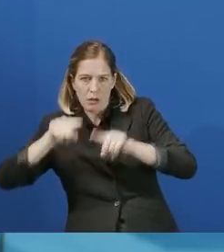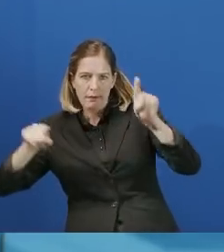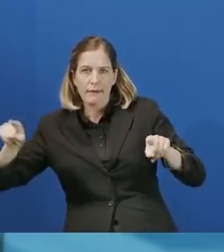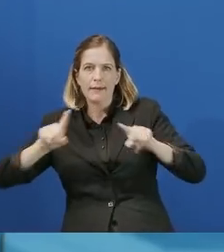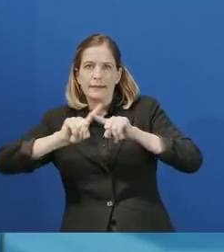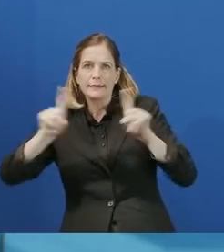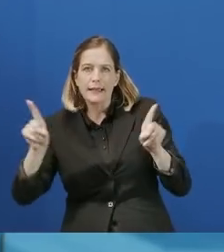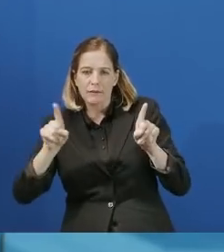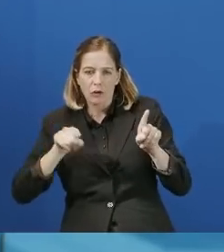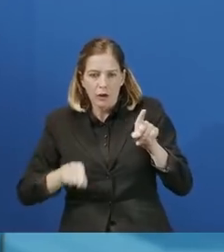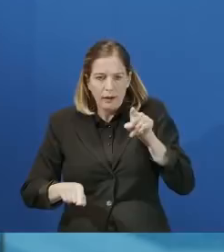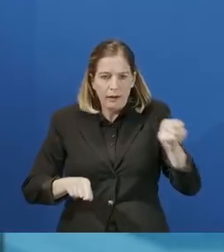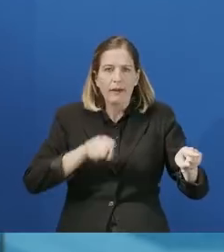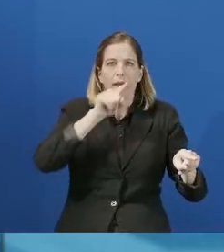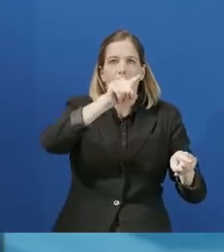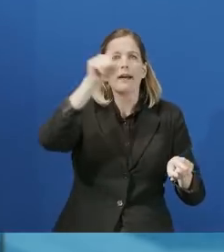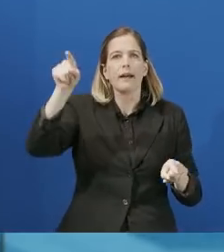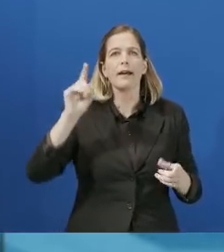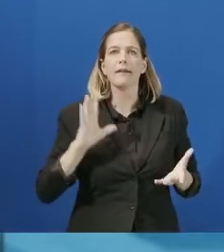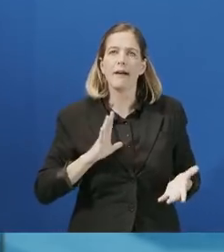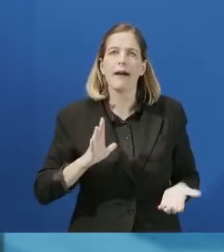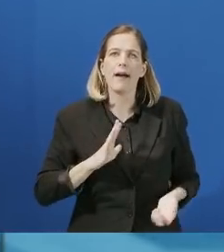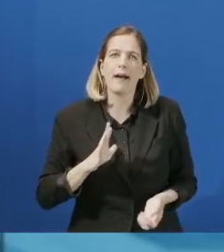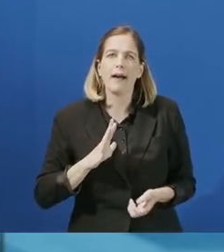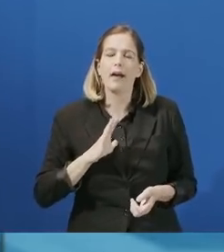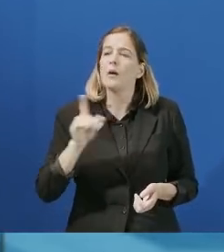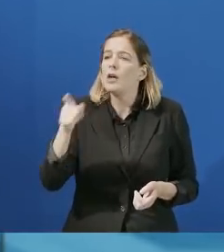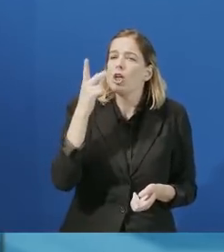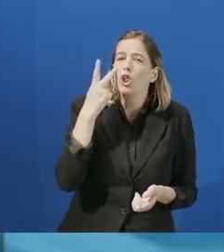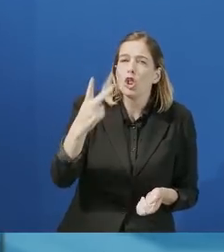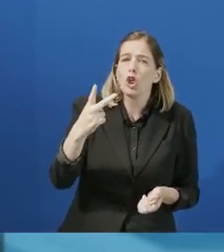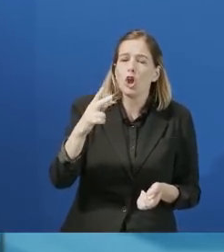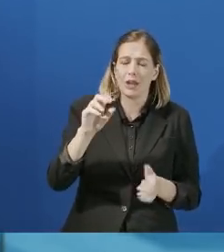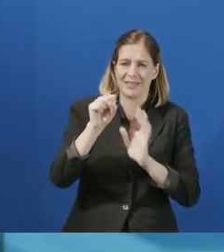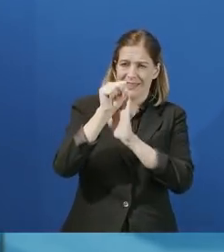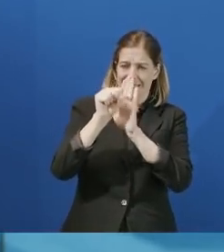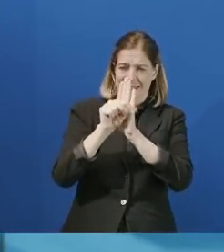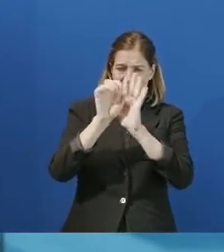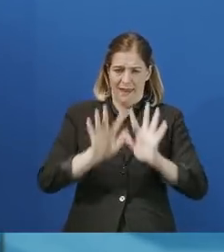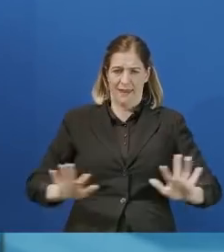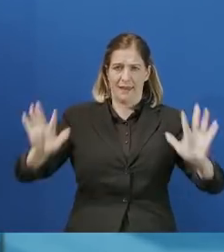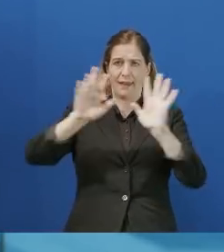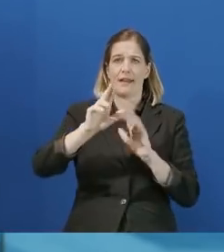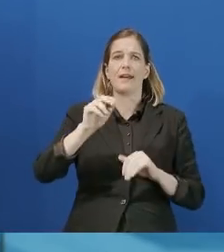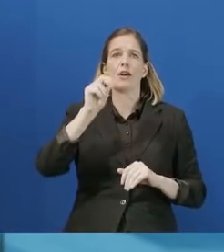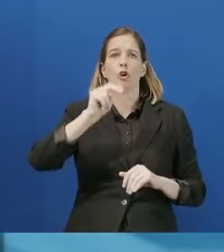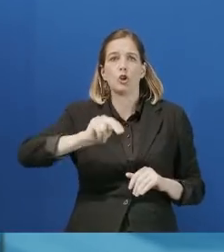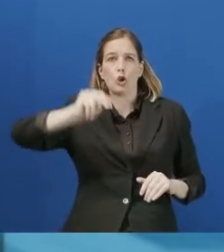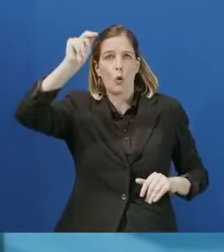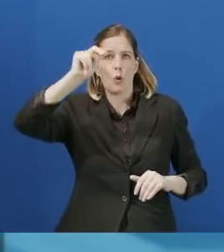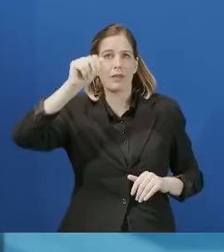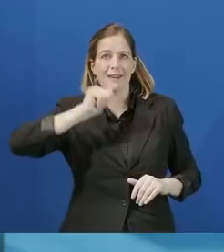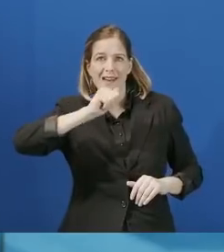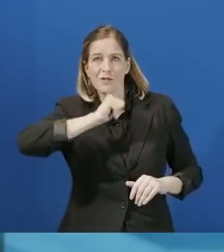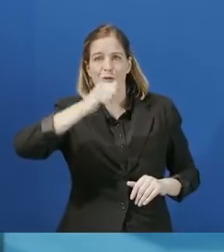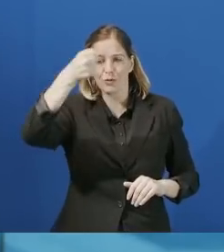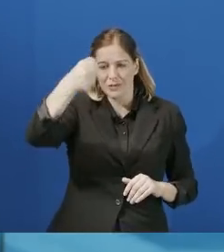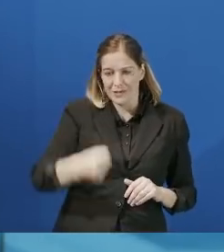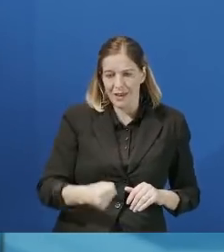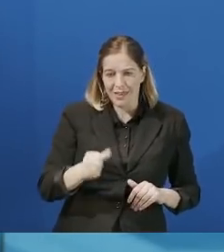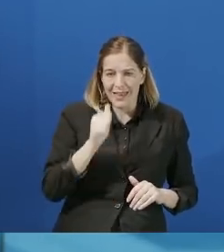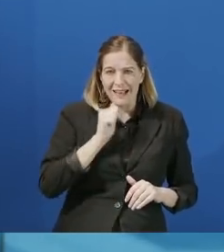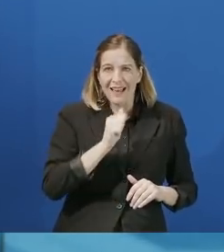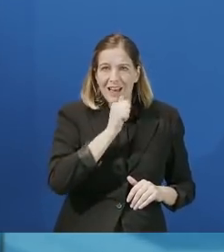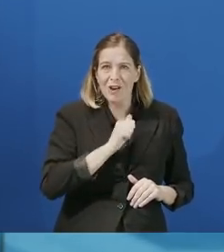of the state, the northern part of the state, the central part of the state, or the southern part of the state, each of them have their own issues